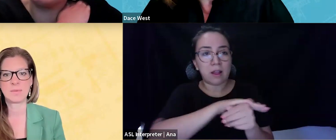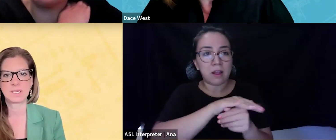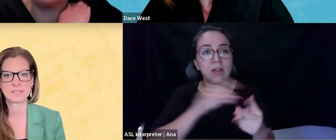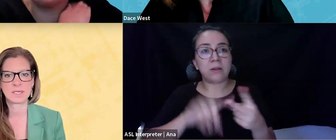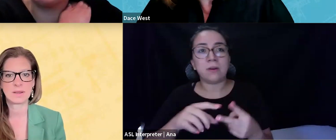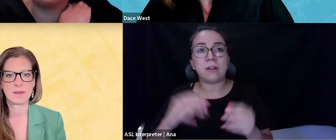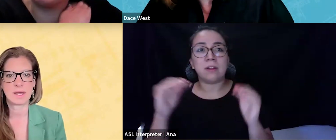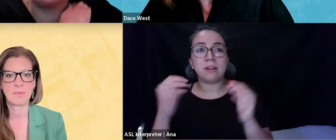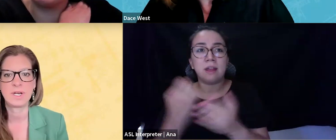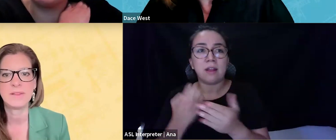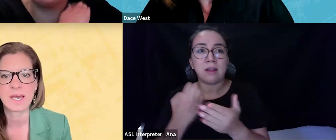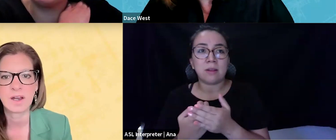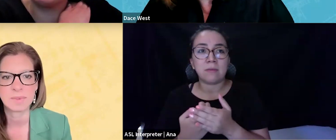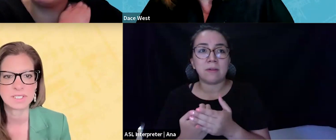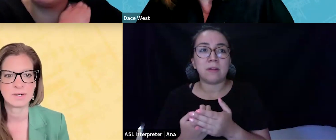the economics